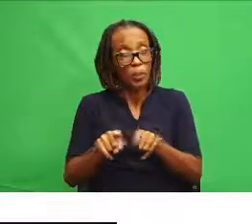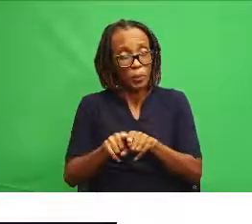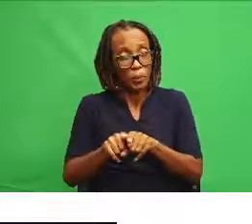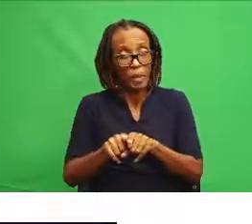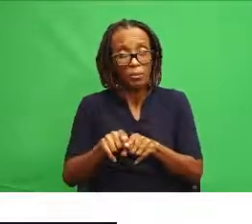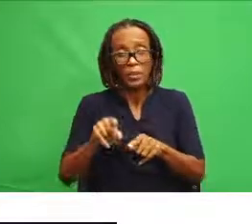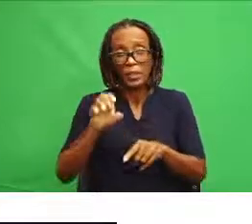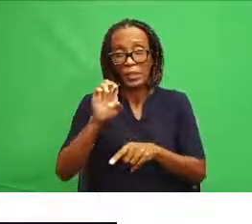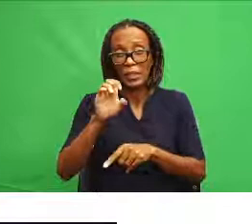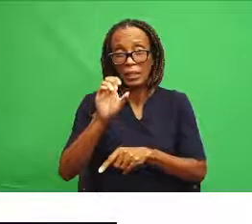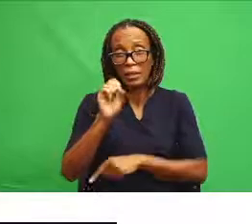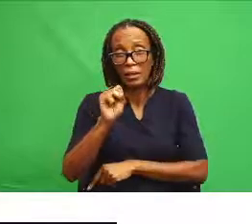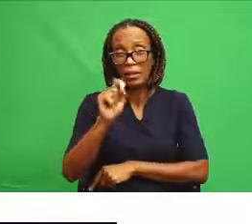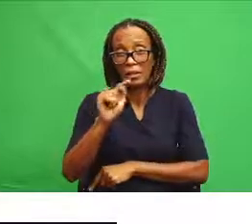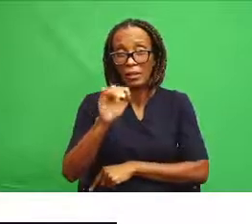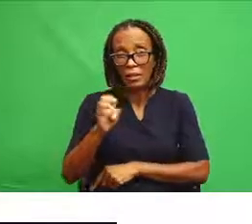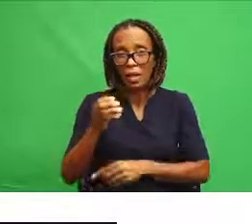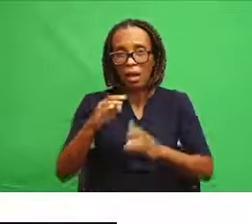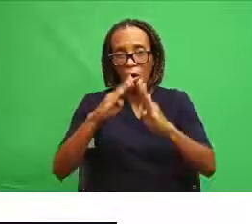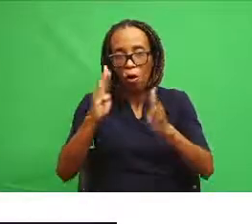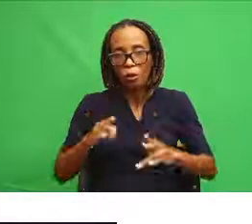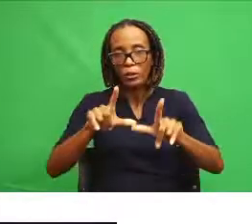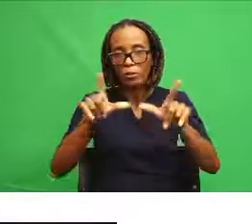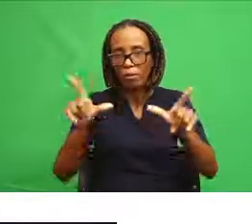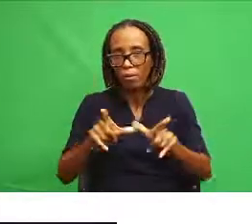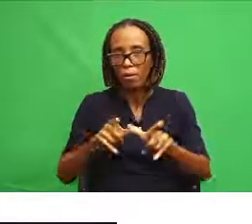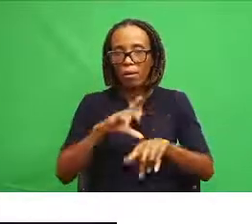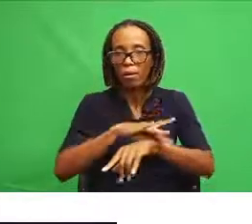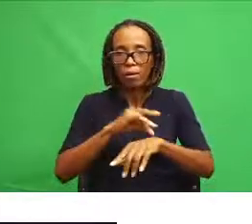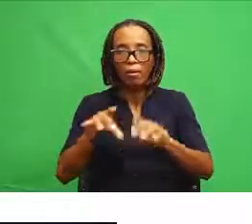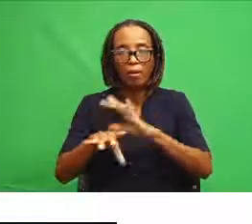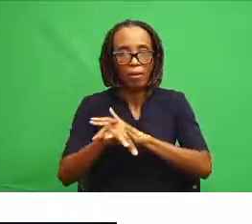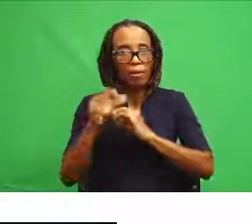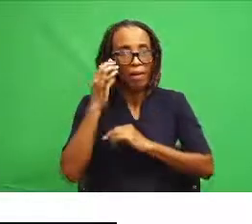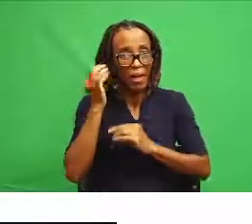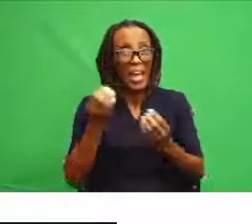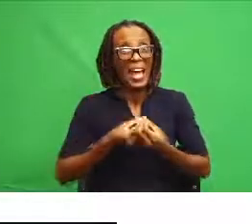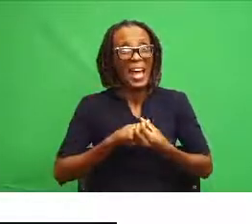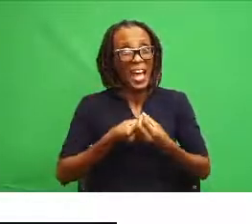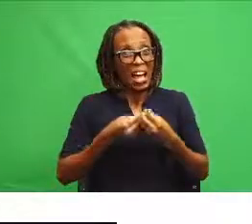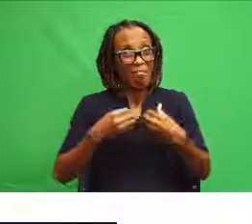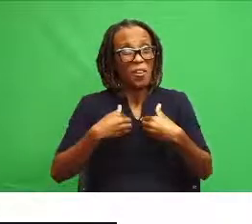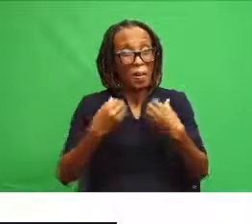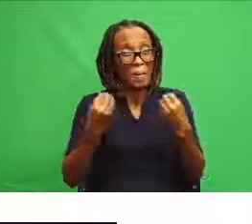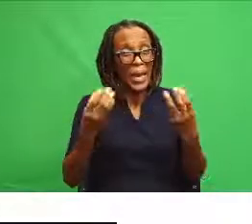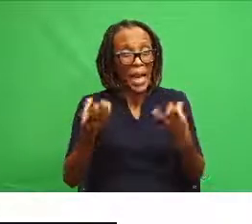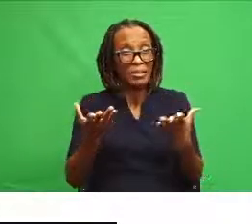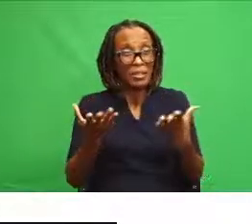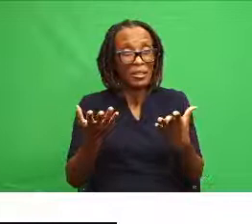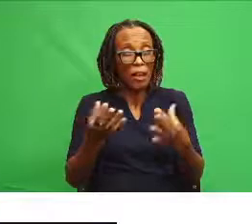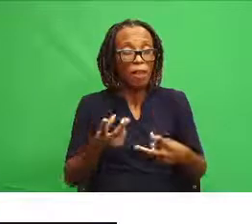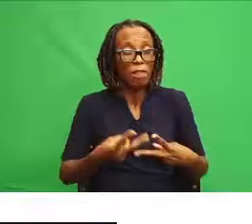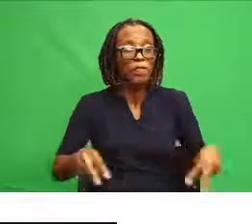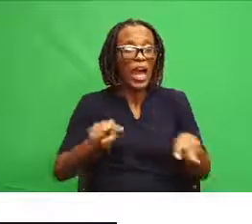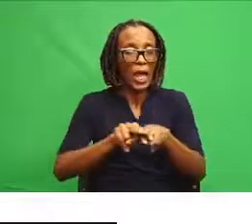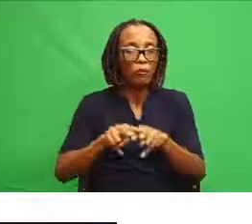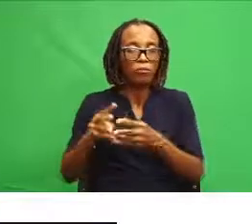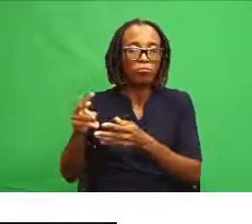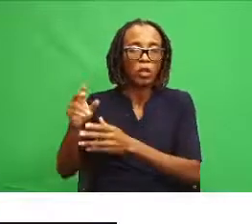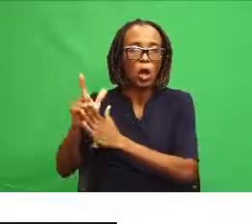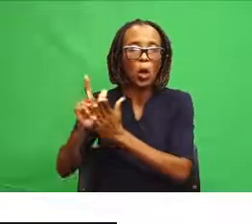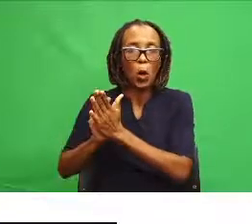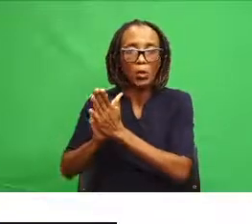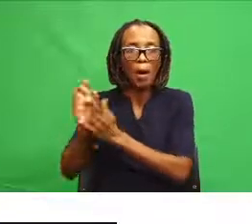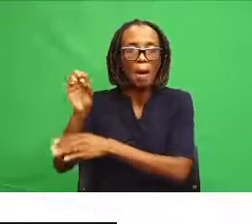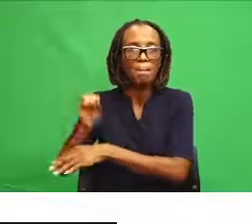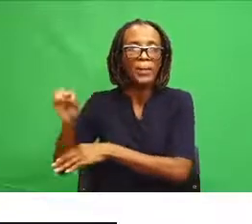of your estate, that should be a determining factor. But let me just say, for instance, if the size